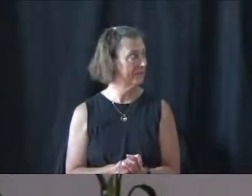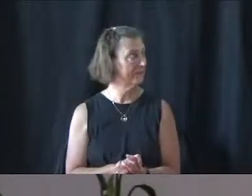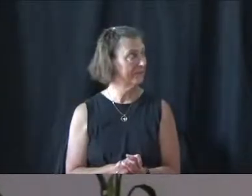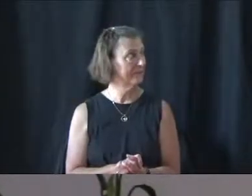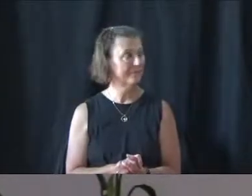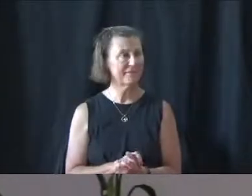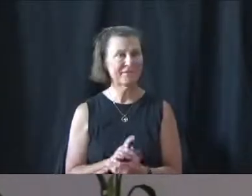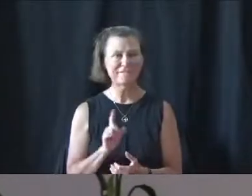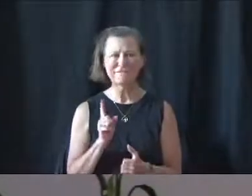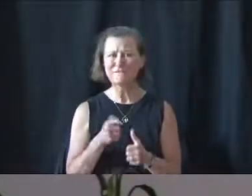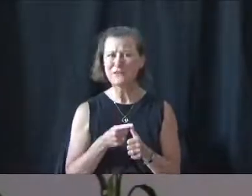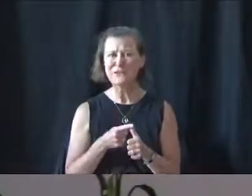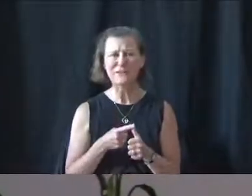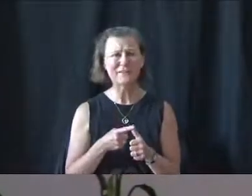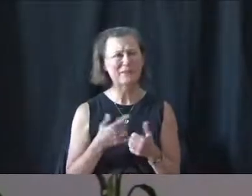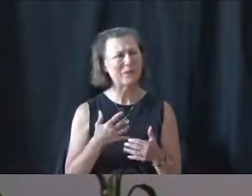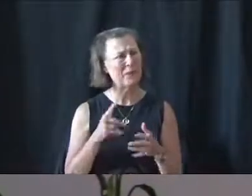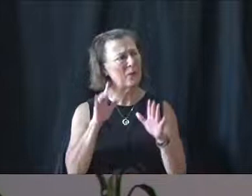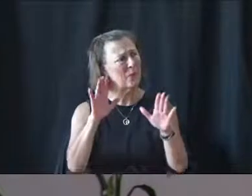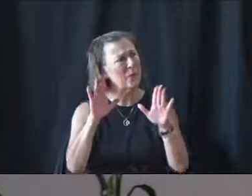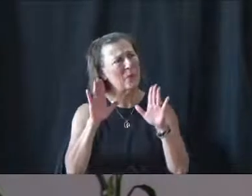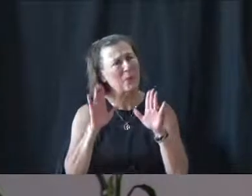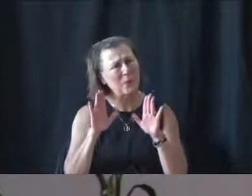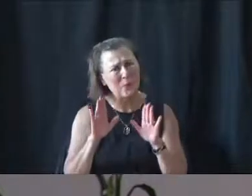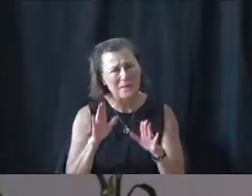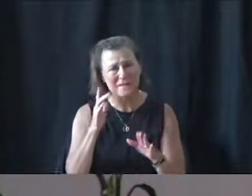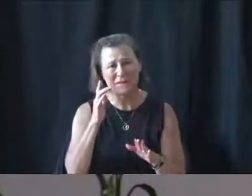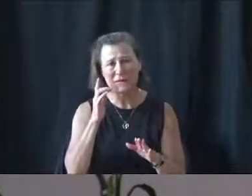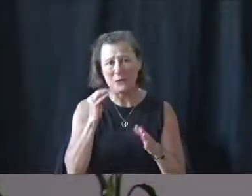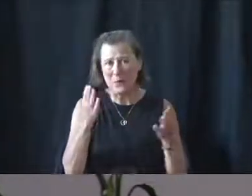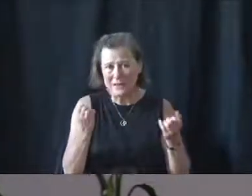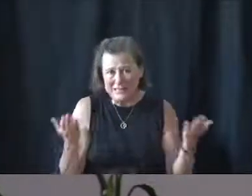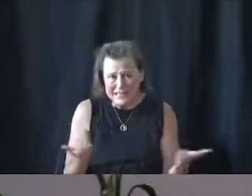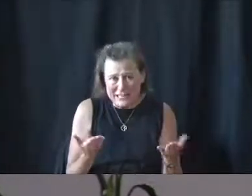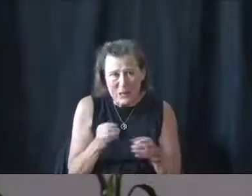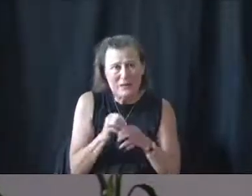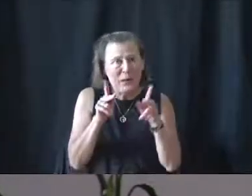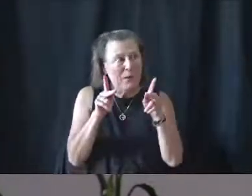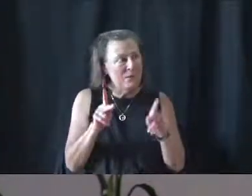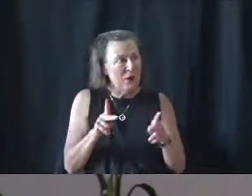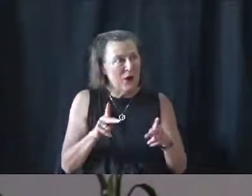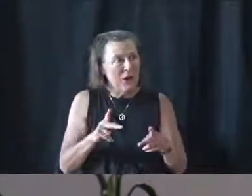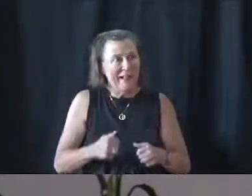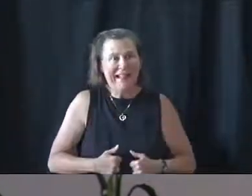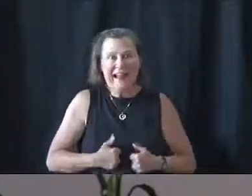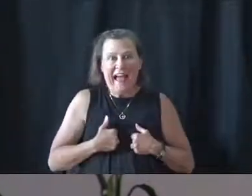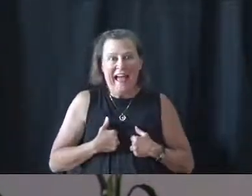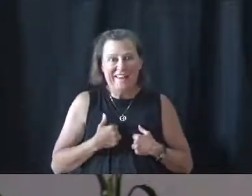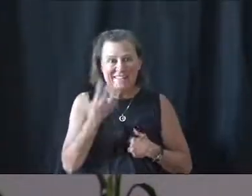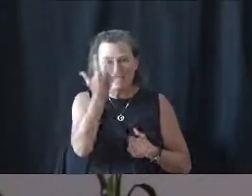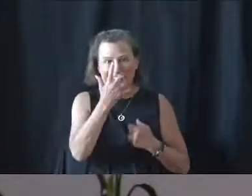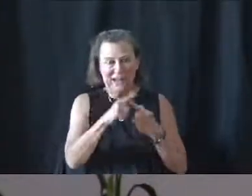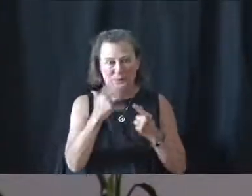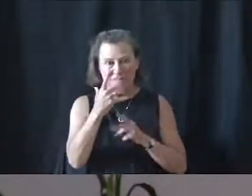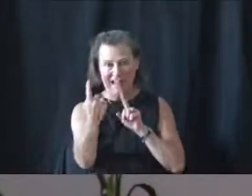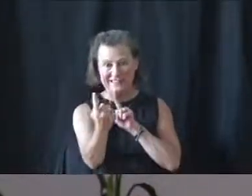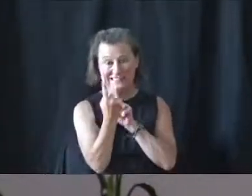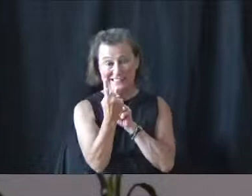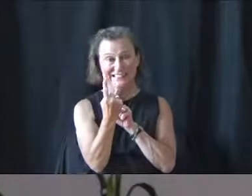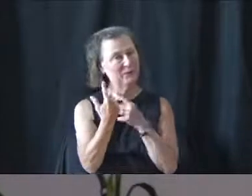First of all, I just got to say how wonderful it is to be here with you in person, live, face to face. It's been a long